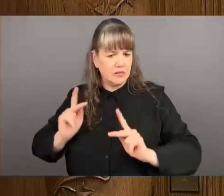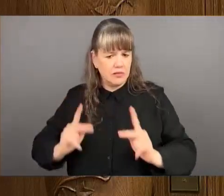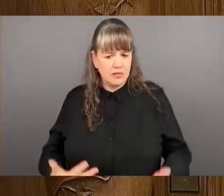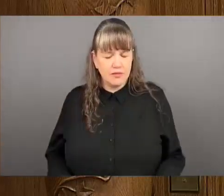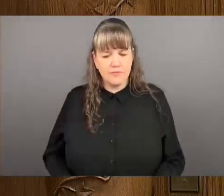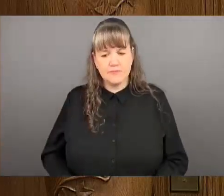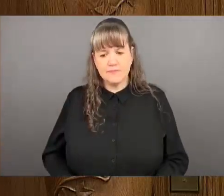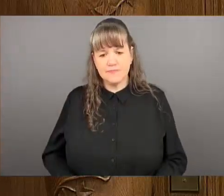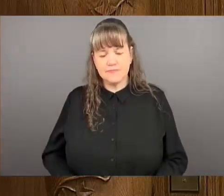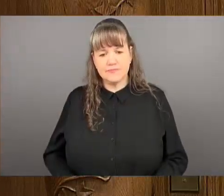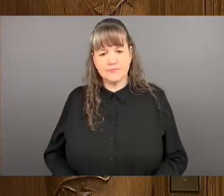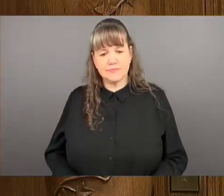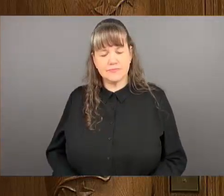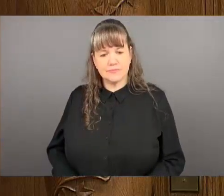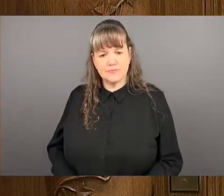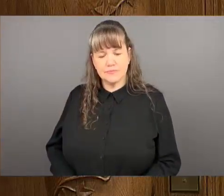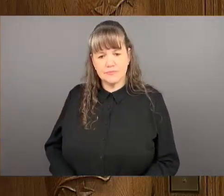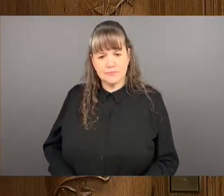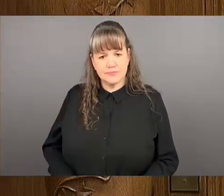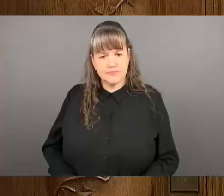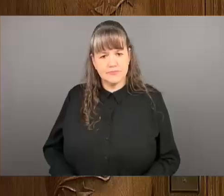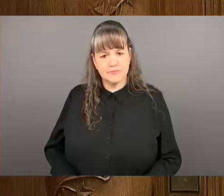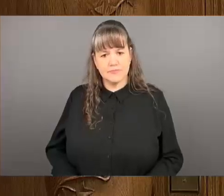Minister of Public Safety and Solicitor General.